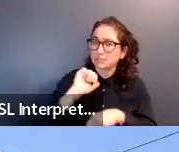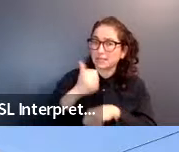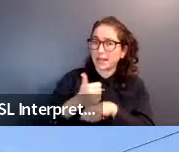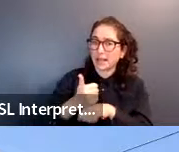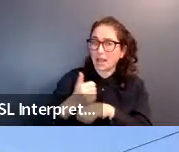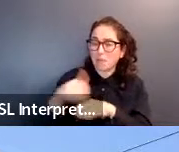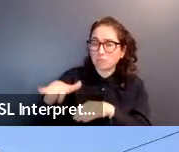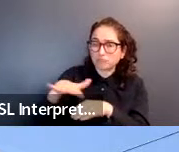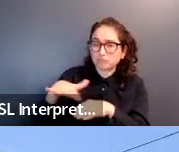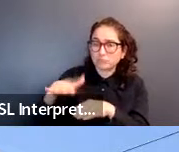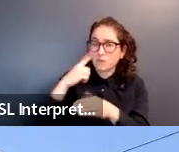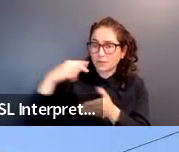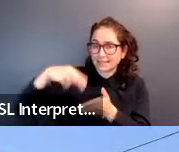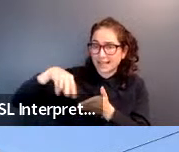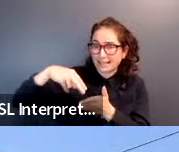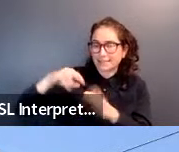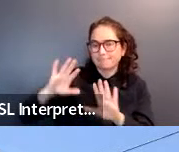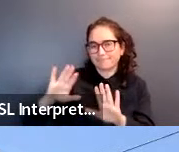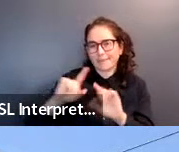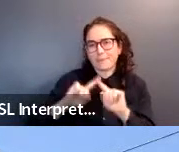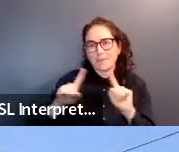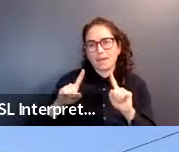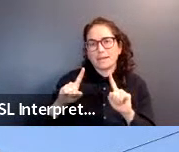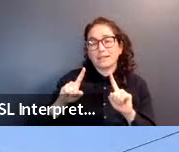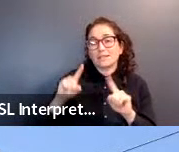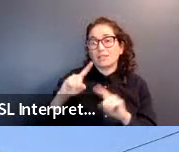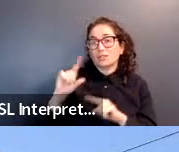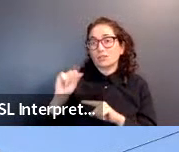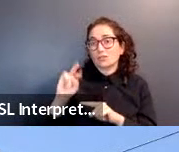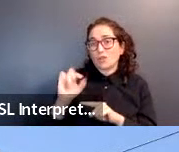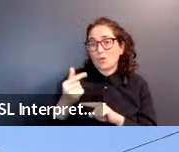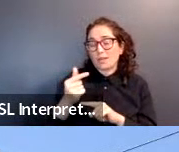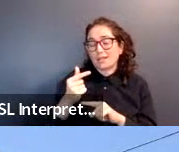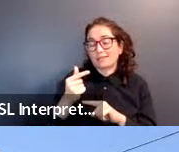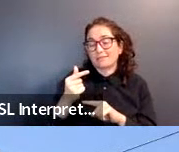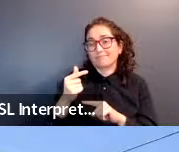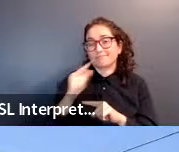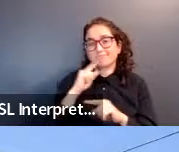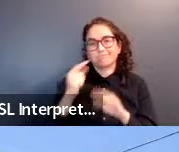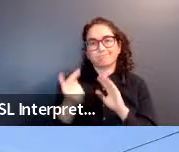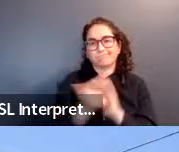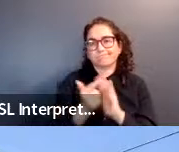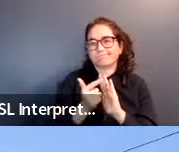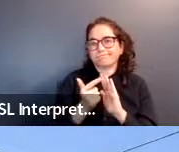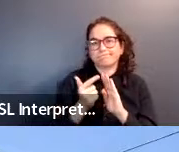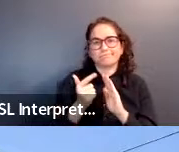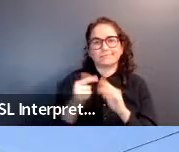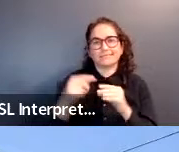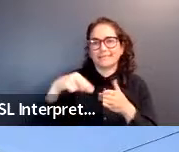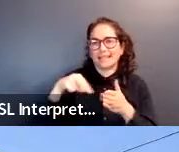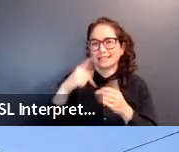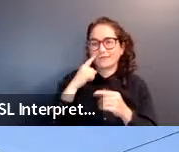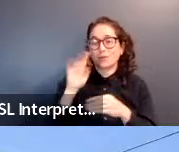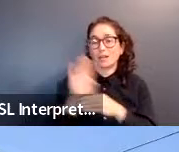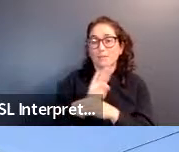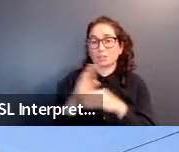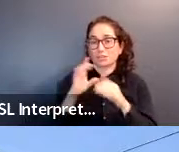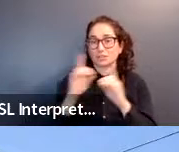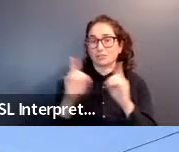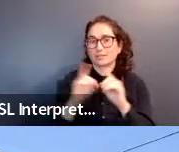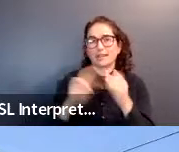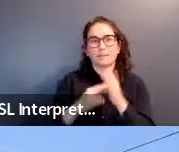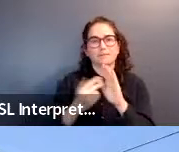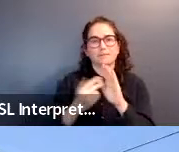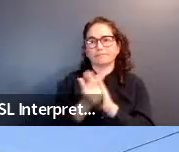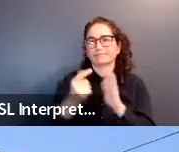for dancing. However, our zoning resolution prohibits dancing in many commercial districts, and so they would not be allowed to have